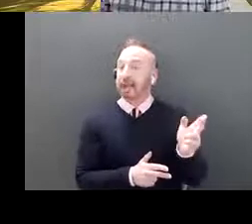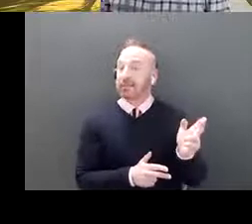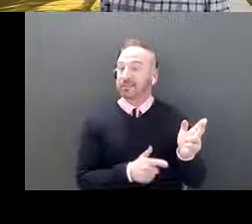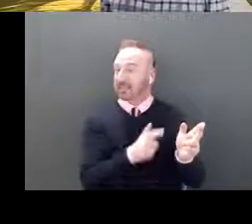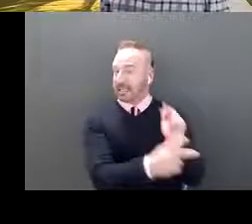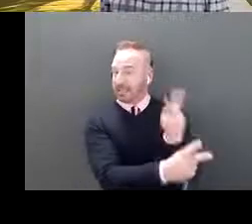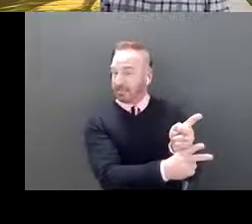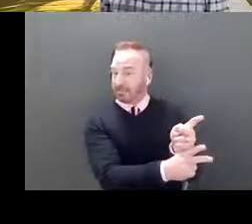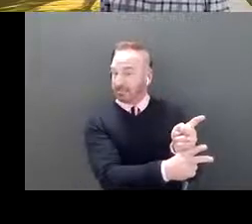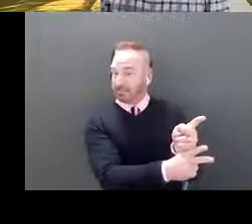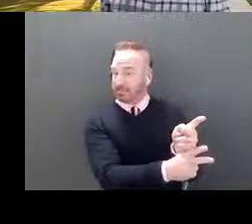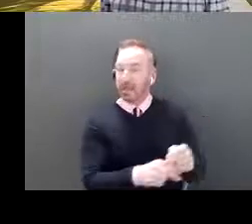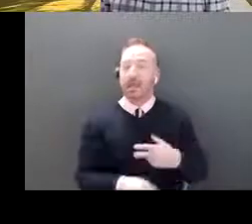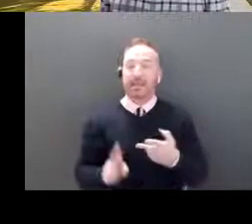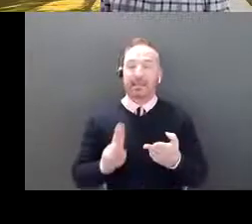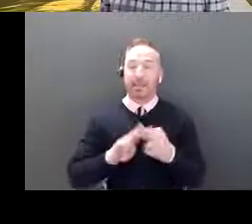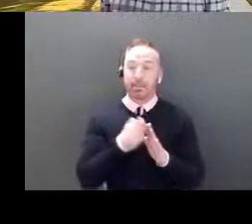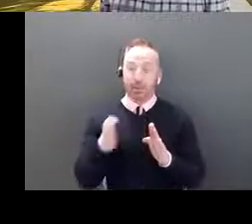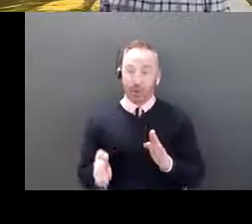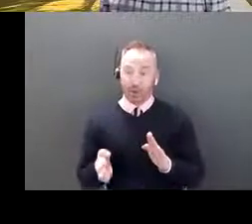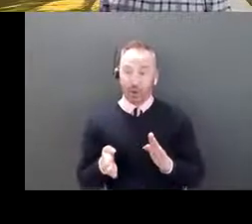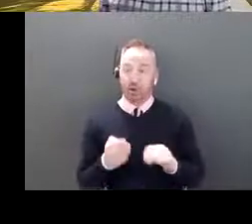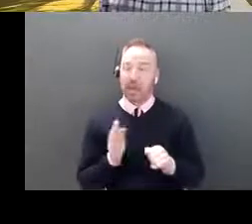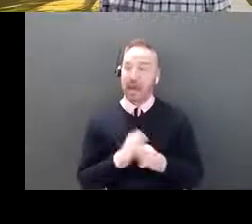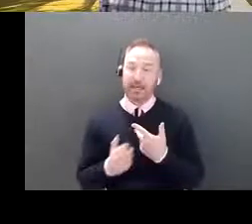A neighbor and close friend of the victim, Sandra,